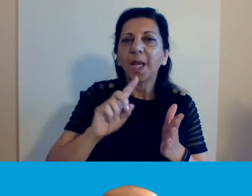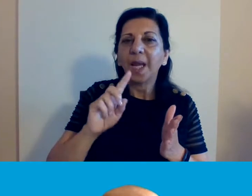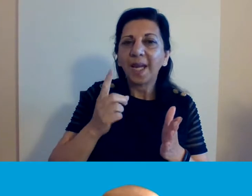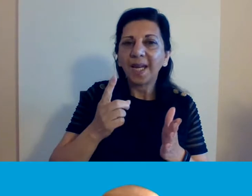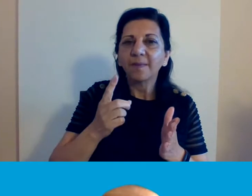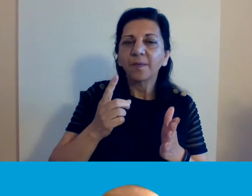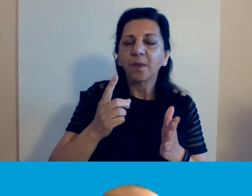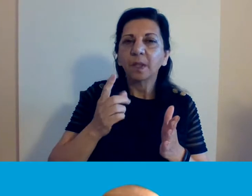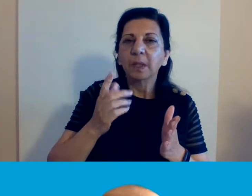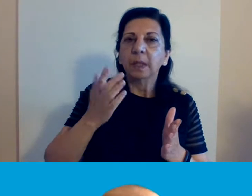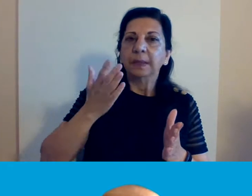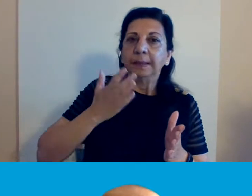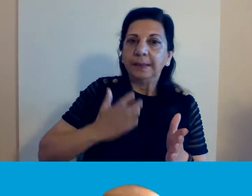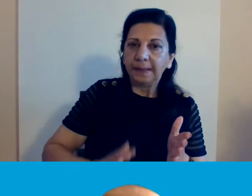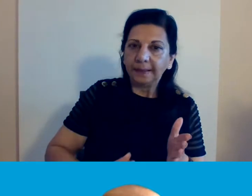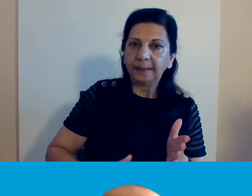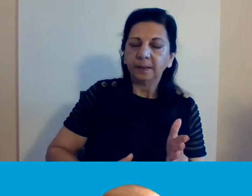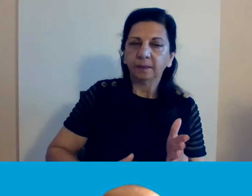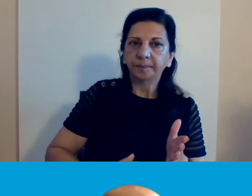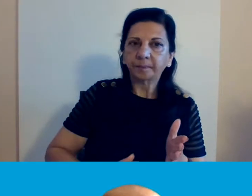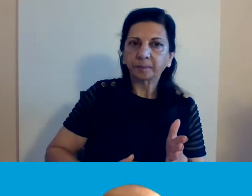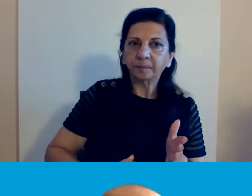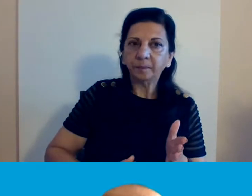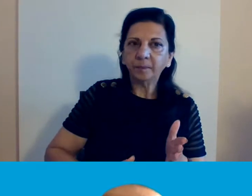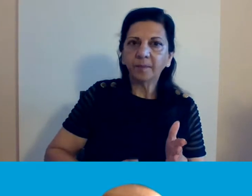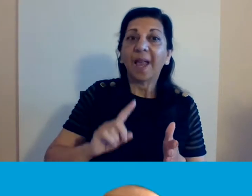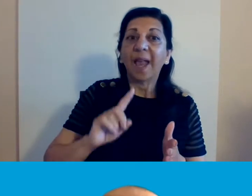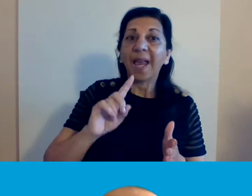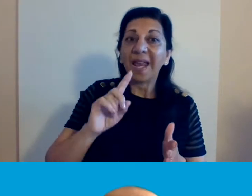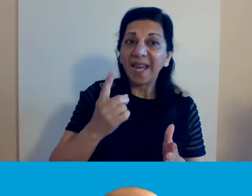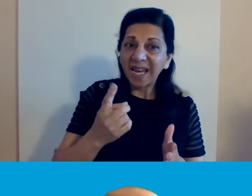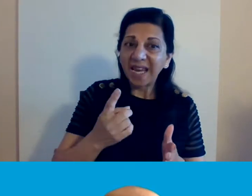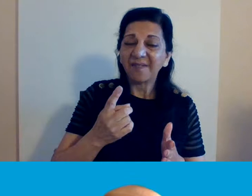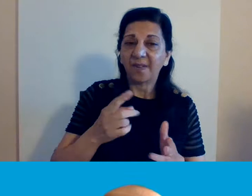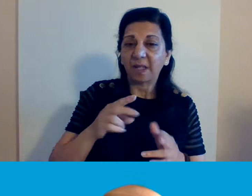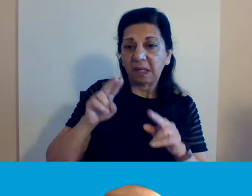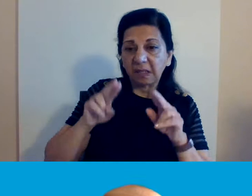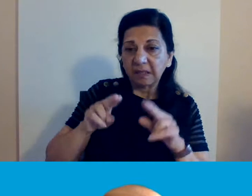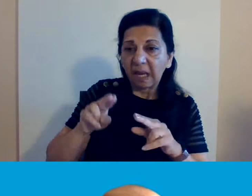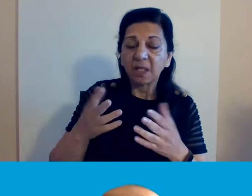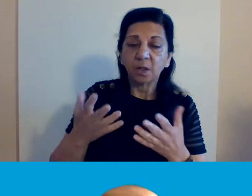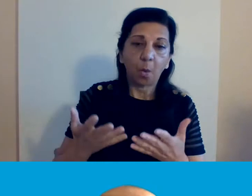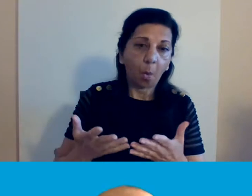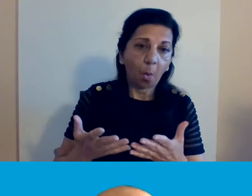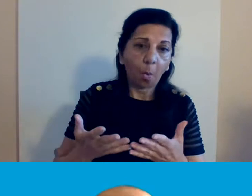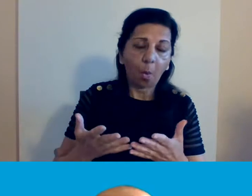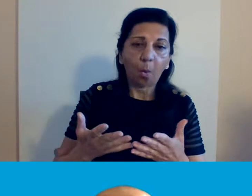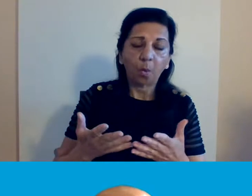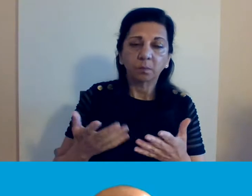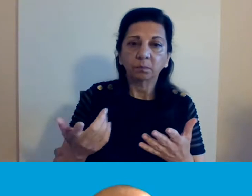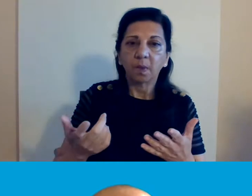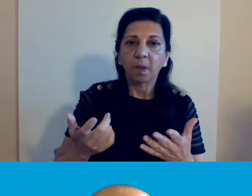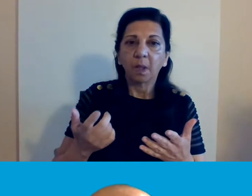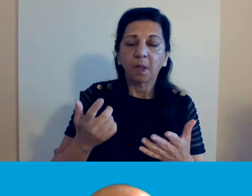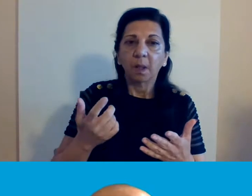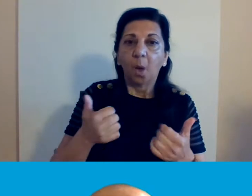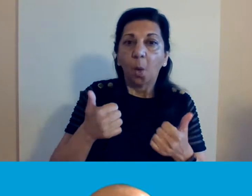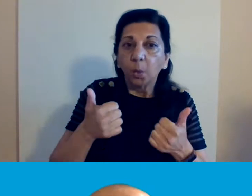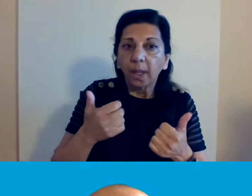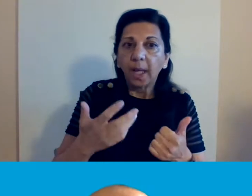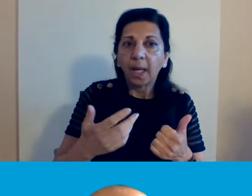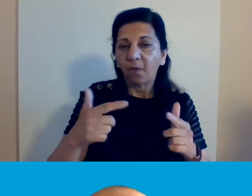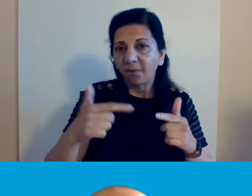to when a discussion can take place over the phone or via a video link. Now, I do know that some